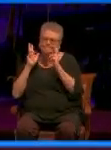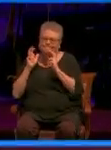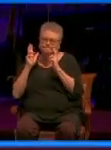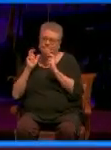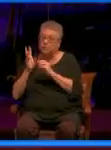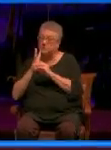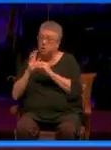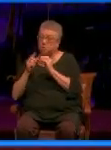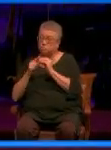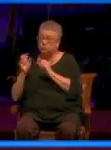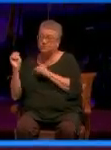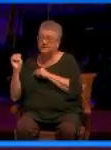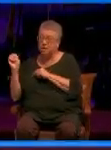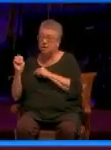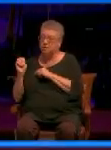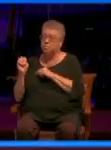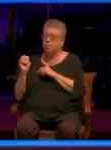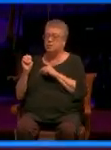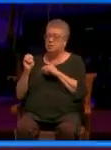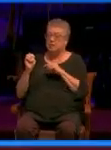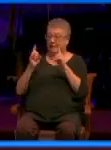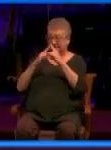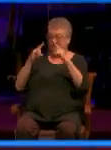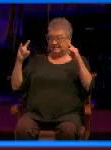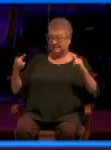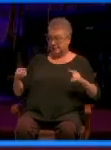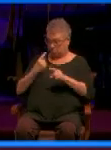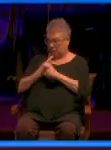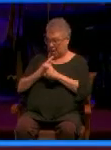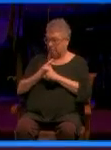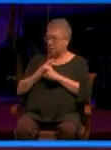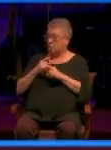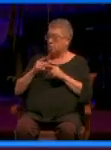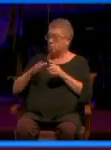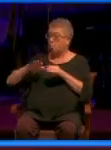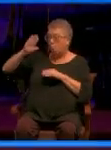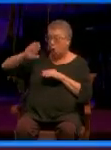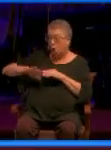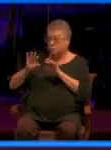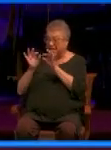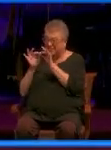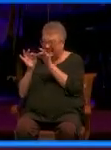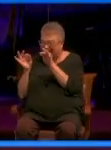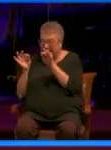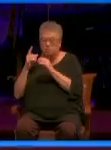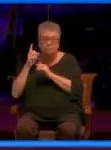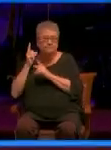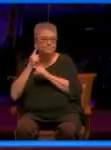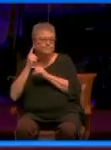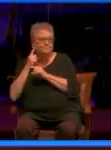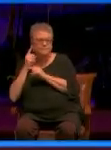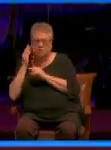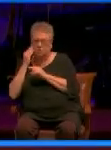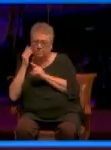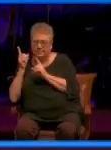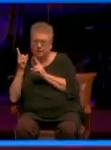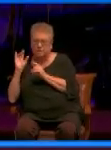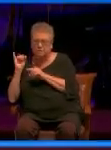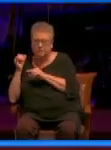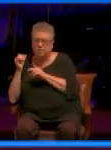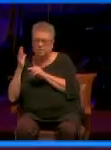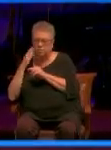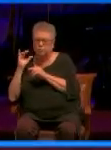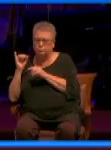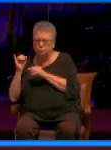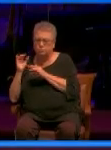Esau. Now, it's a tent. The walls are thin. Rebekah knows Isaac is fading. Rebekah knows Jacob is supposed to be the one. We already know